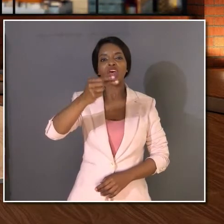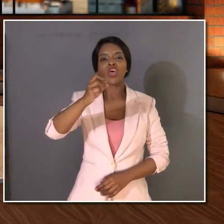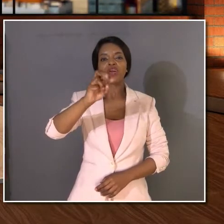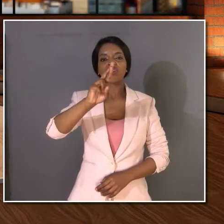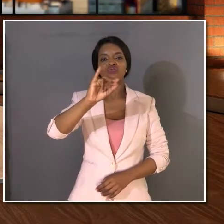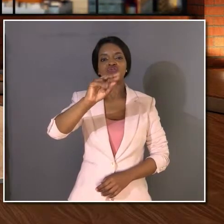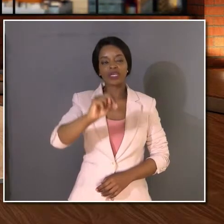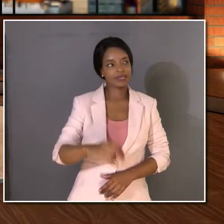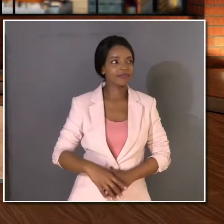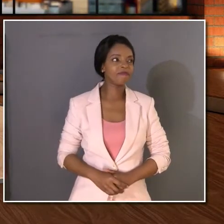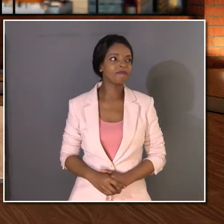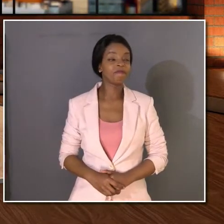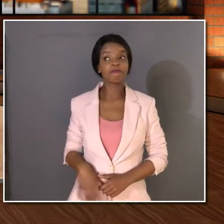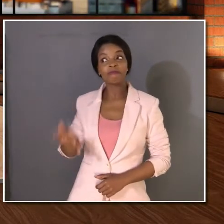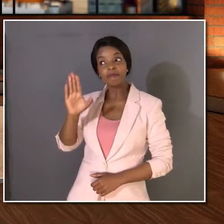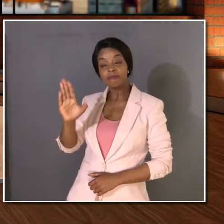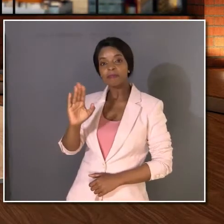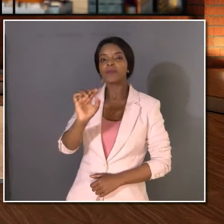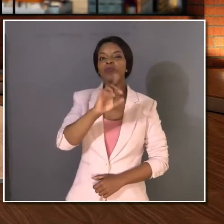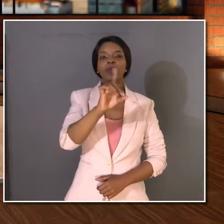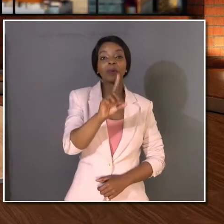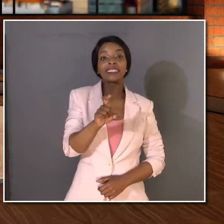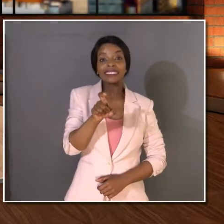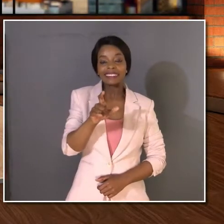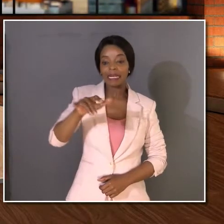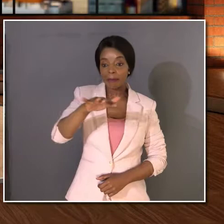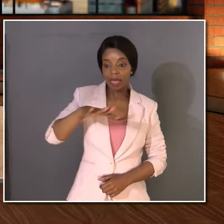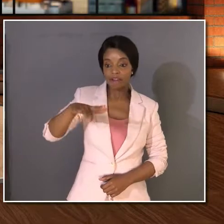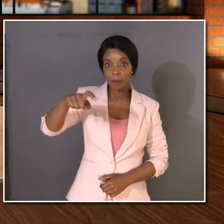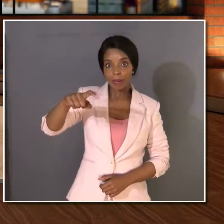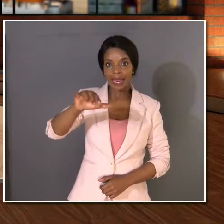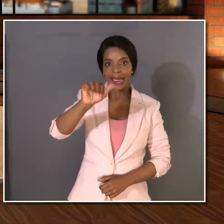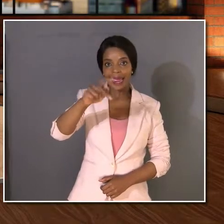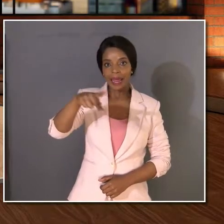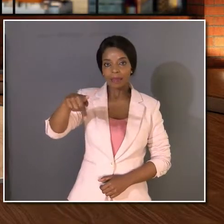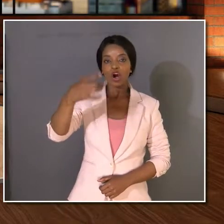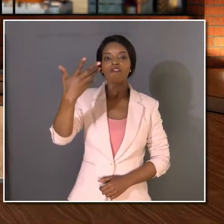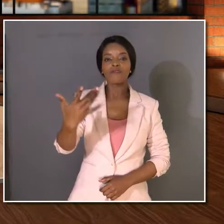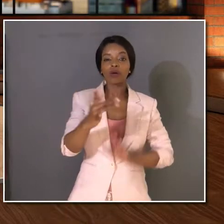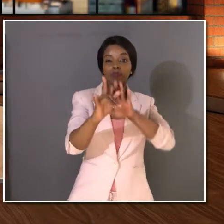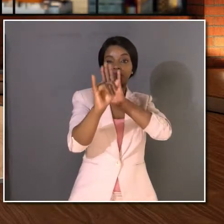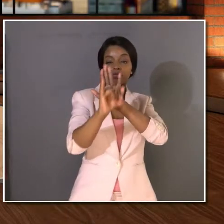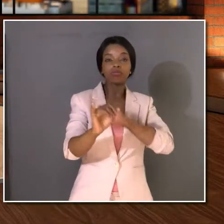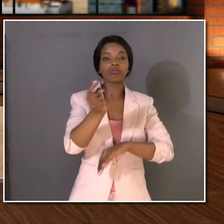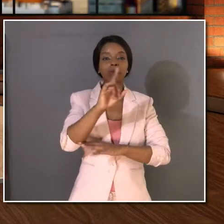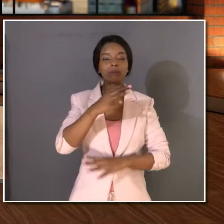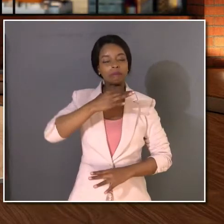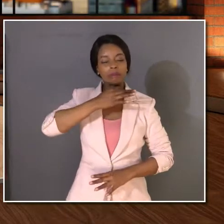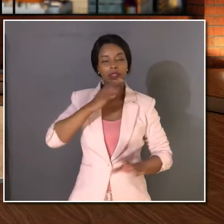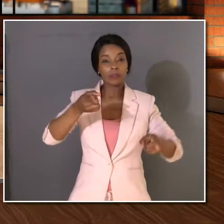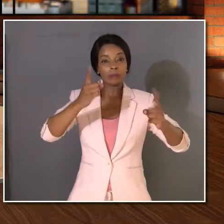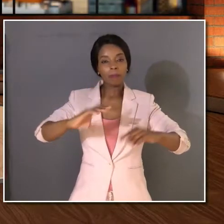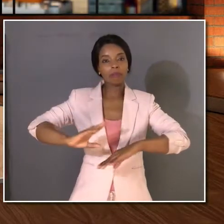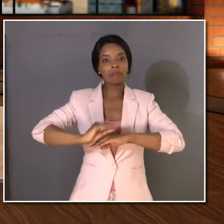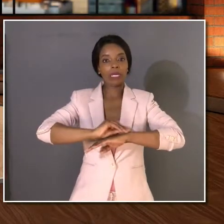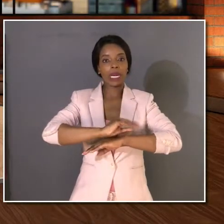A web-based software and application platform to identify abnormal breast cancer masses. Well done, Catherine, you're